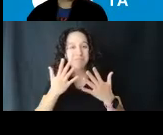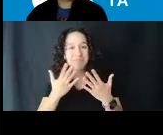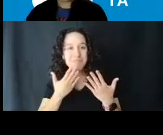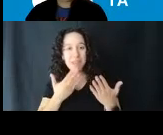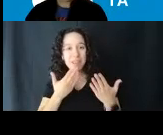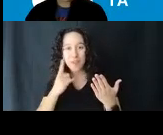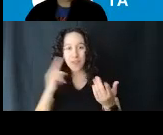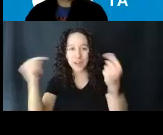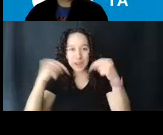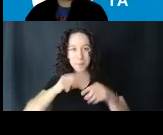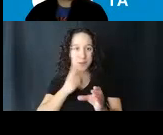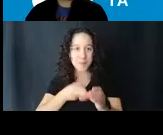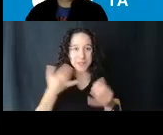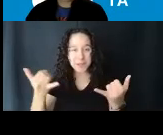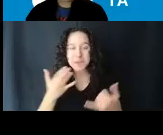joining us.